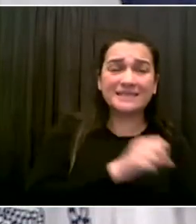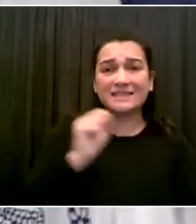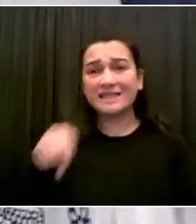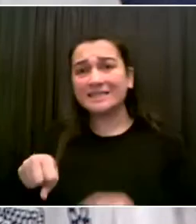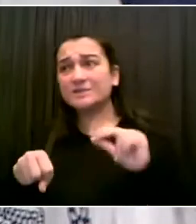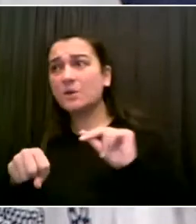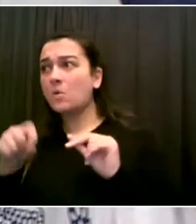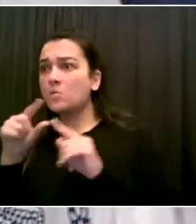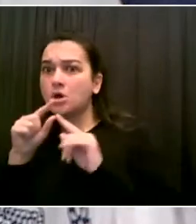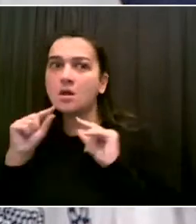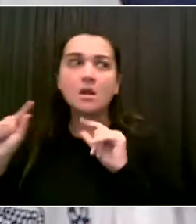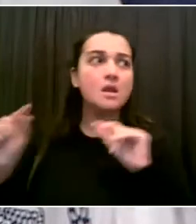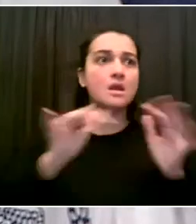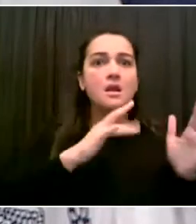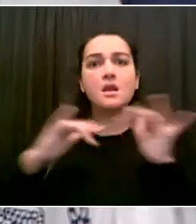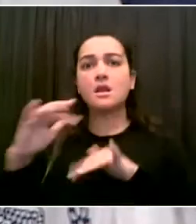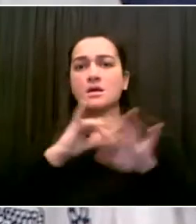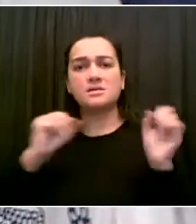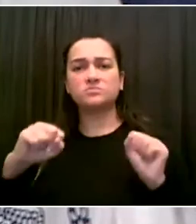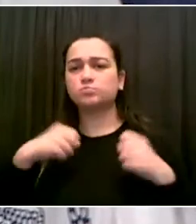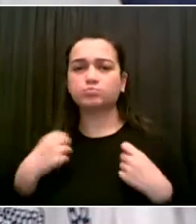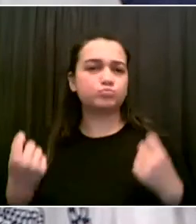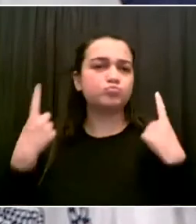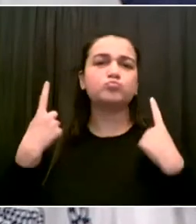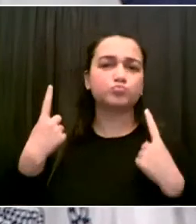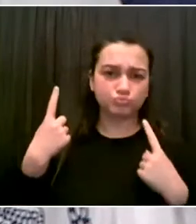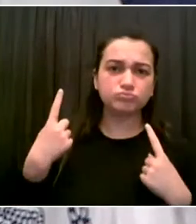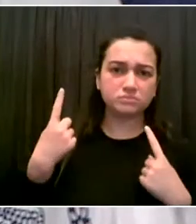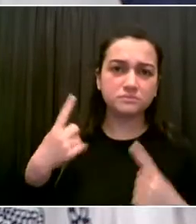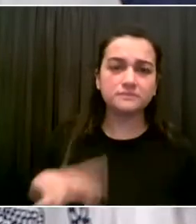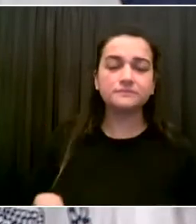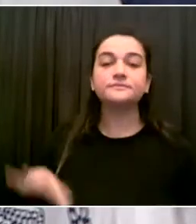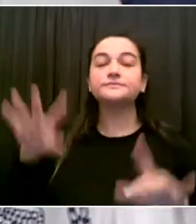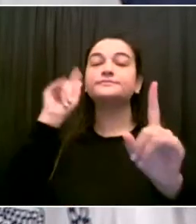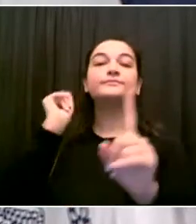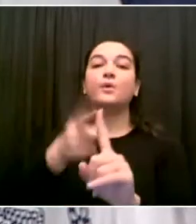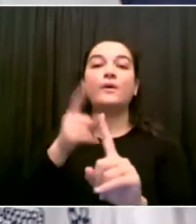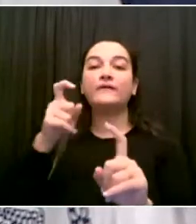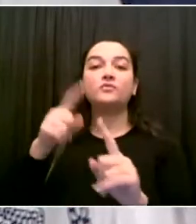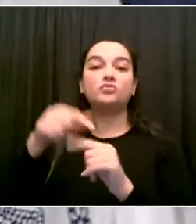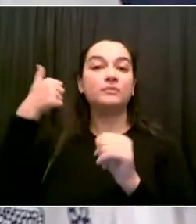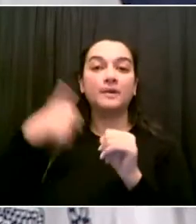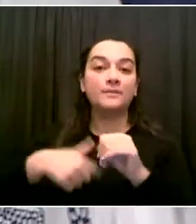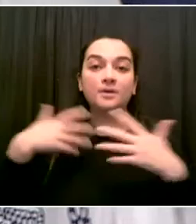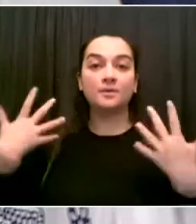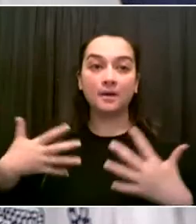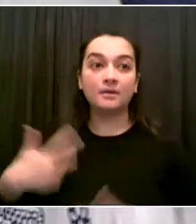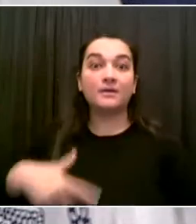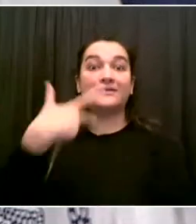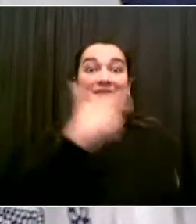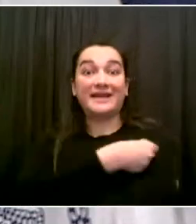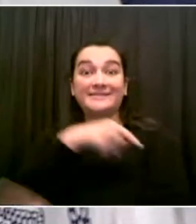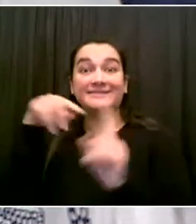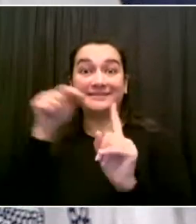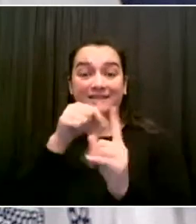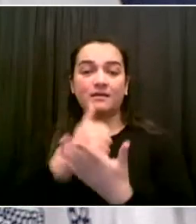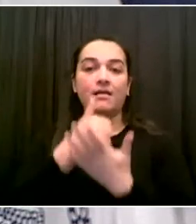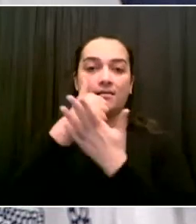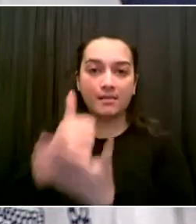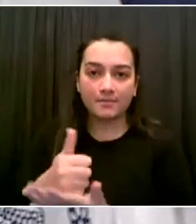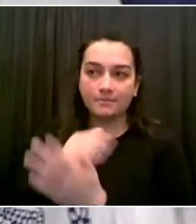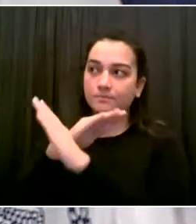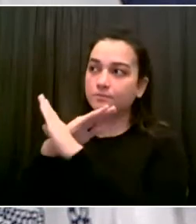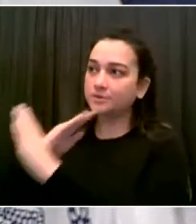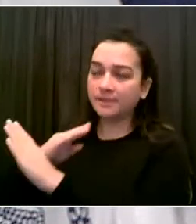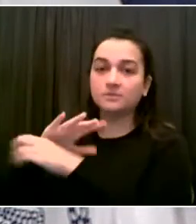vaccination stops COVID. And our biggest challenge right now is COVID. So yes, it's very important the federal government